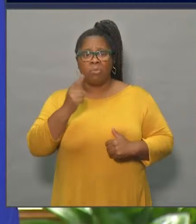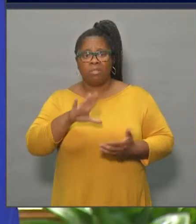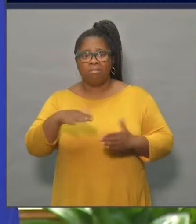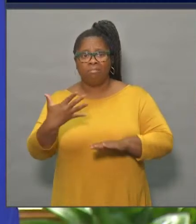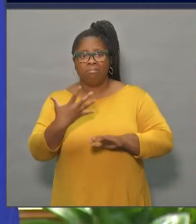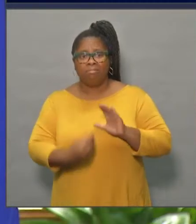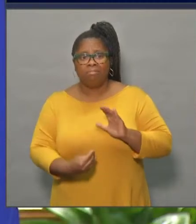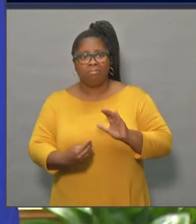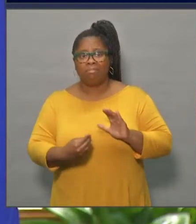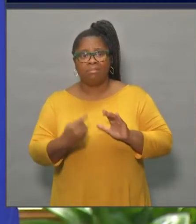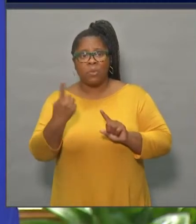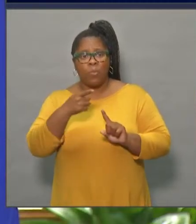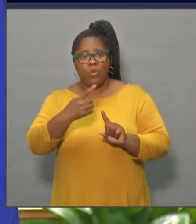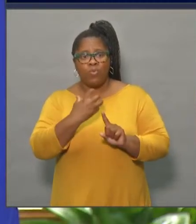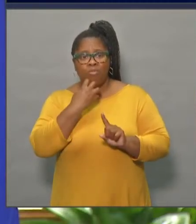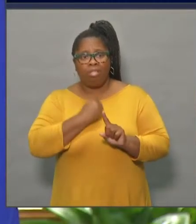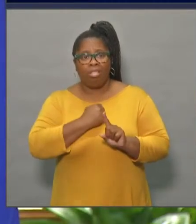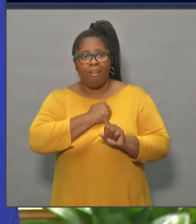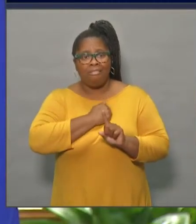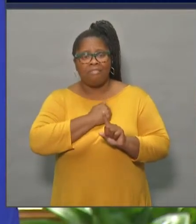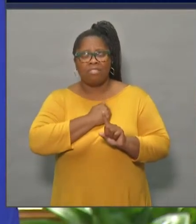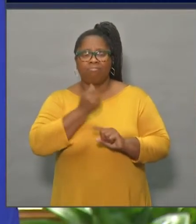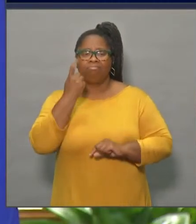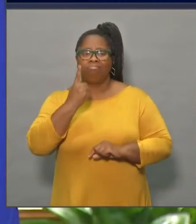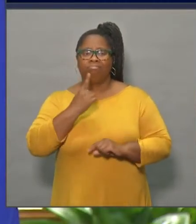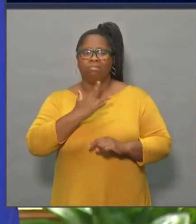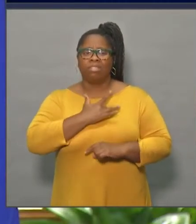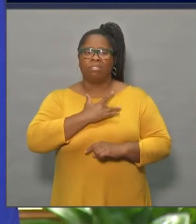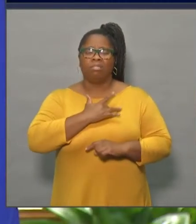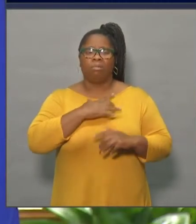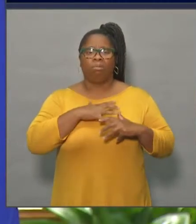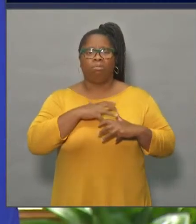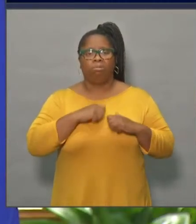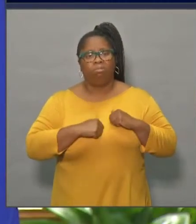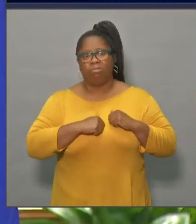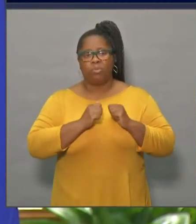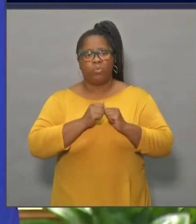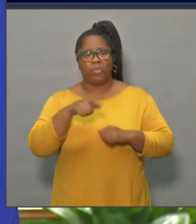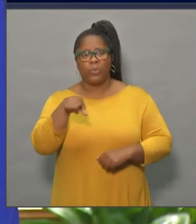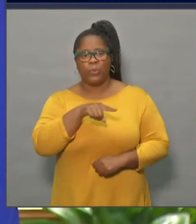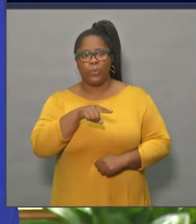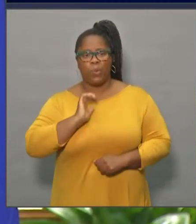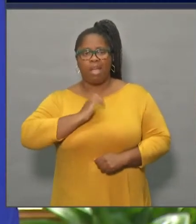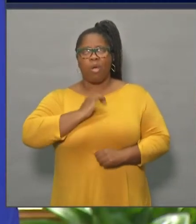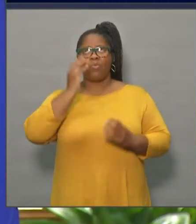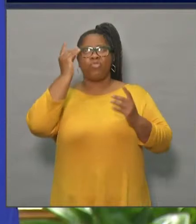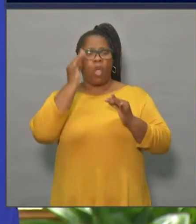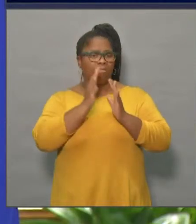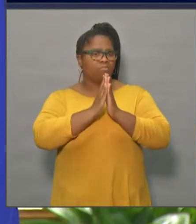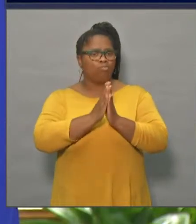from COVID-19, our hearts ache for you, and you are in our thoughts and our prayers